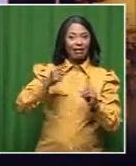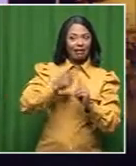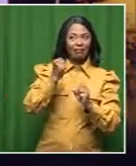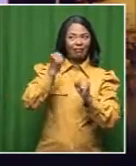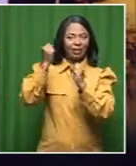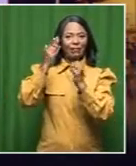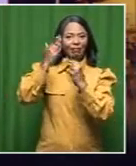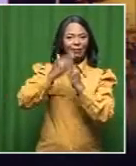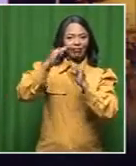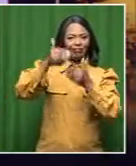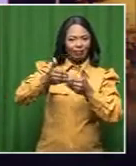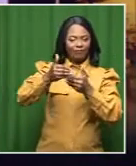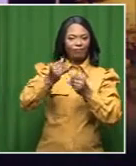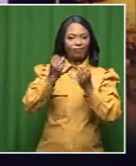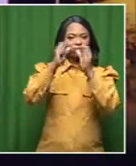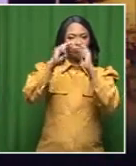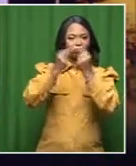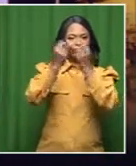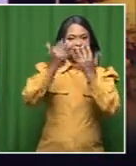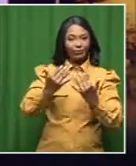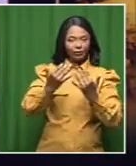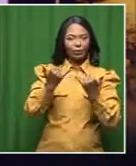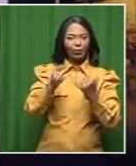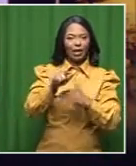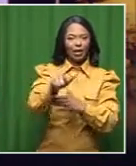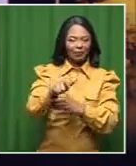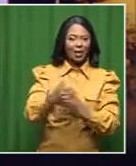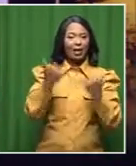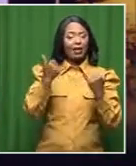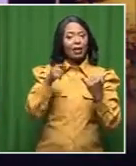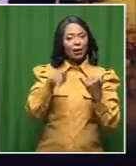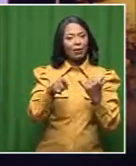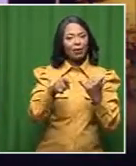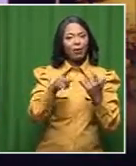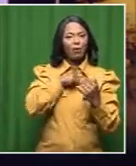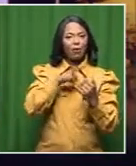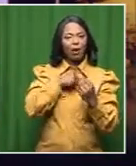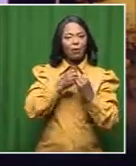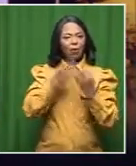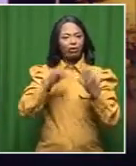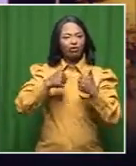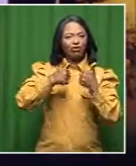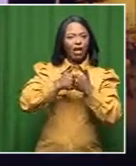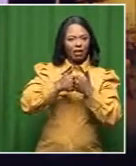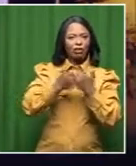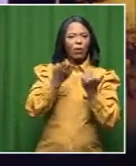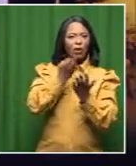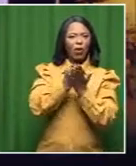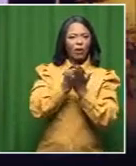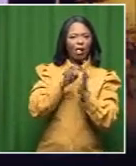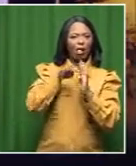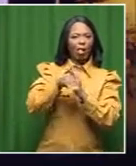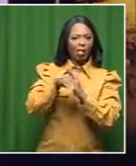midterm budgetary policy statement later today. The policy statement comes against a backdrop of a challenging economic environment, which